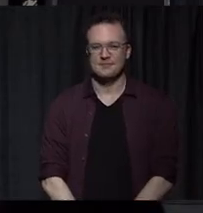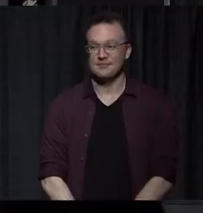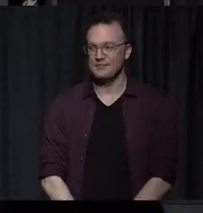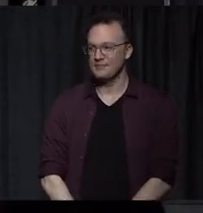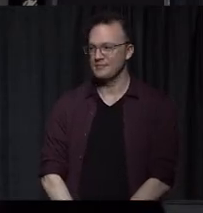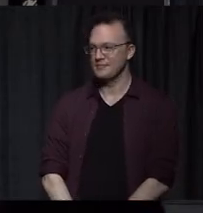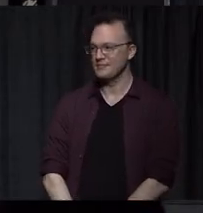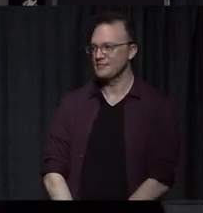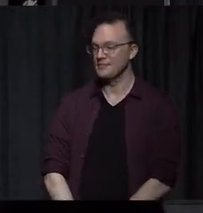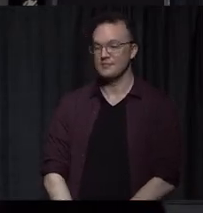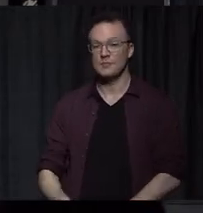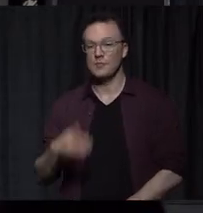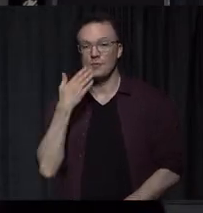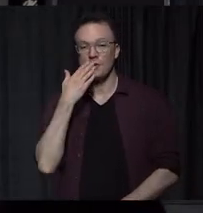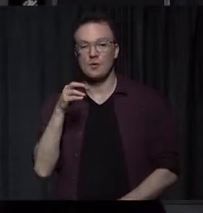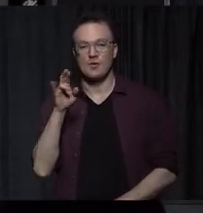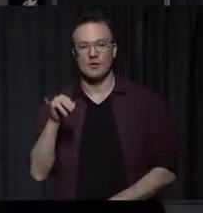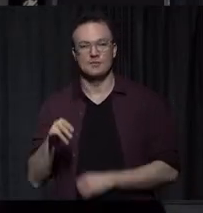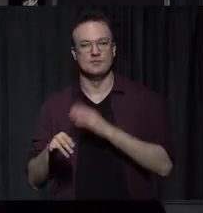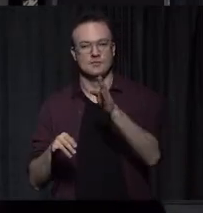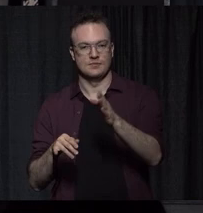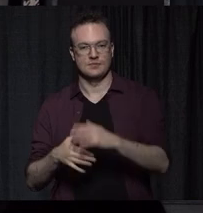Thank you. Thank you for the question. Please.